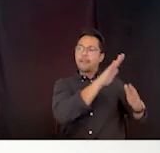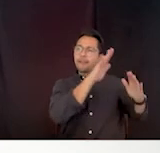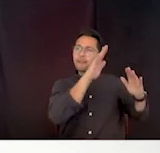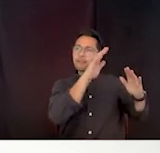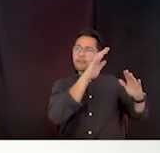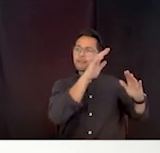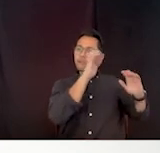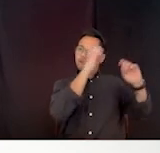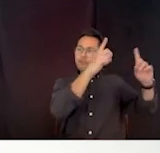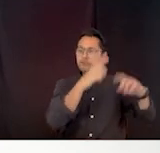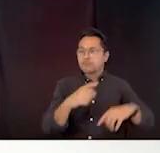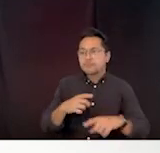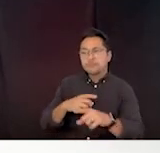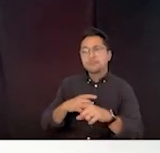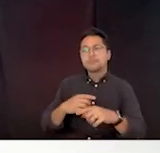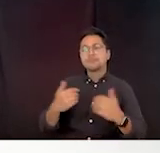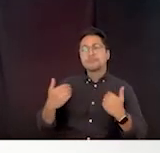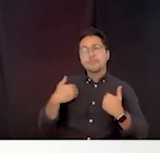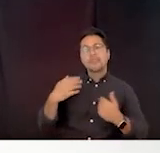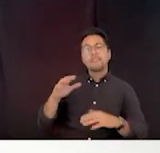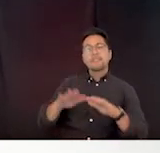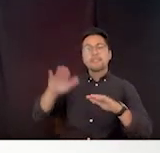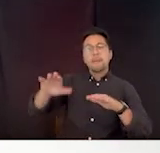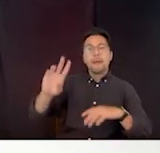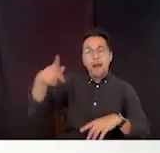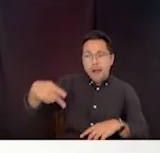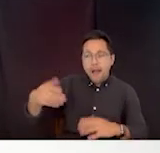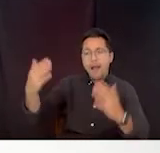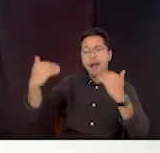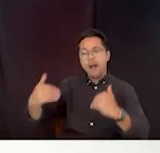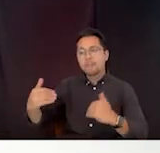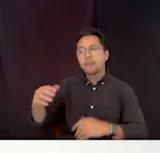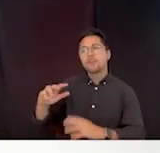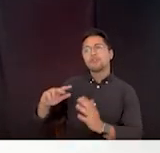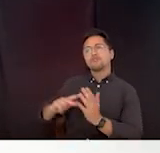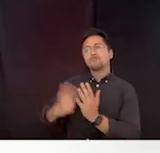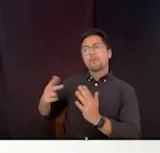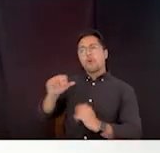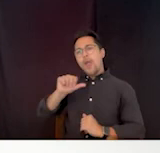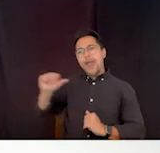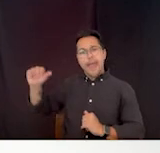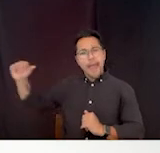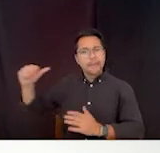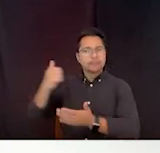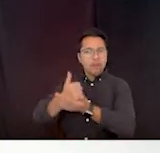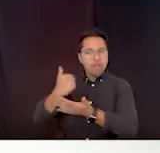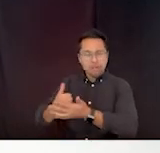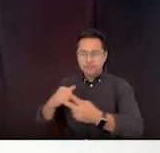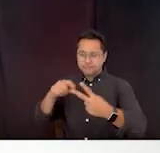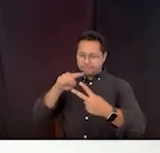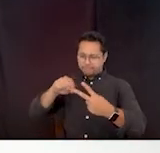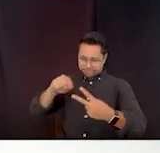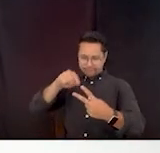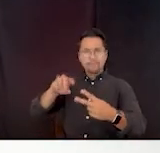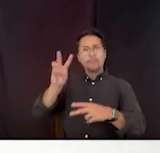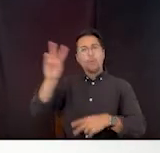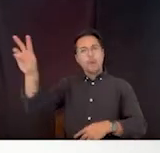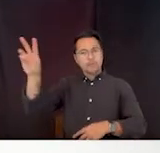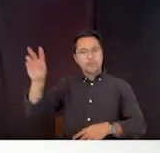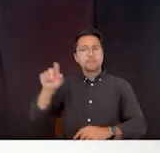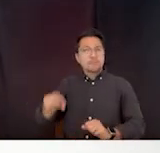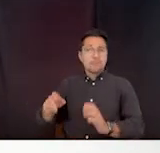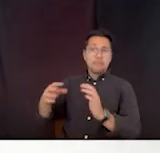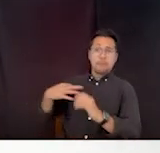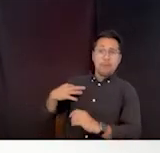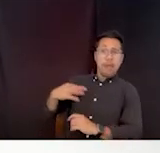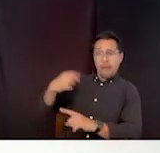here. There's another one called AAA Scholarship Foundation, I believe. And both of those, at both of those websites, you can apply